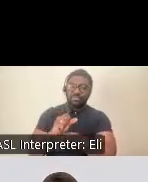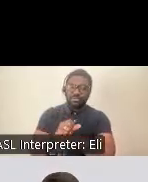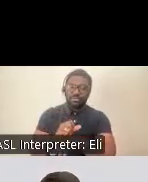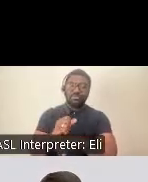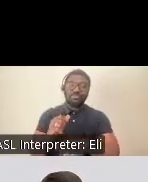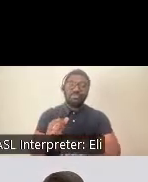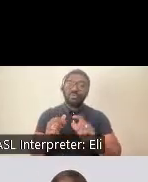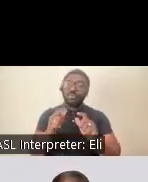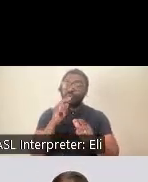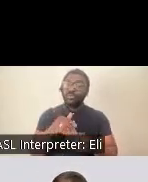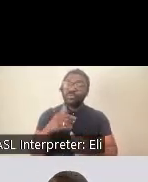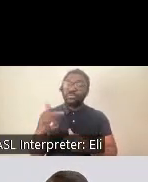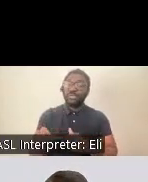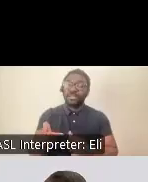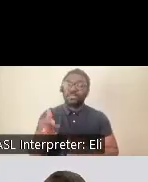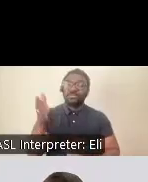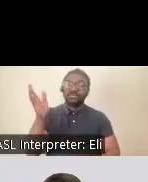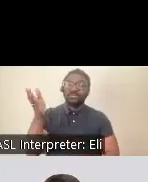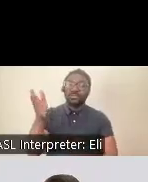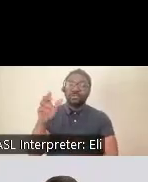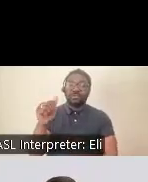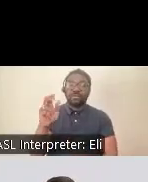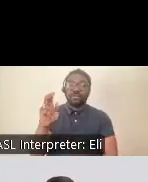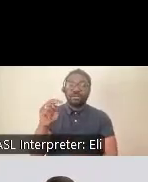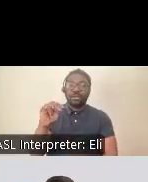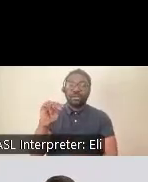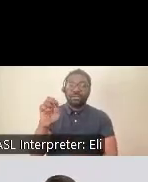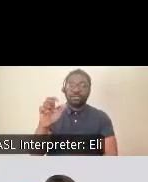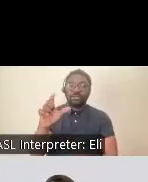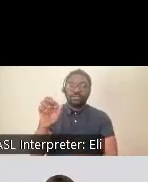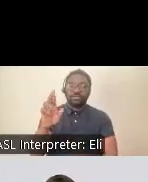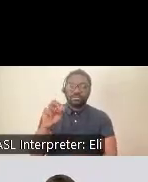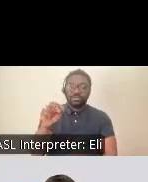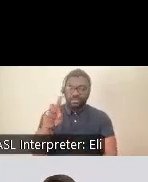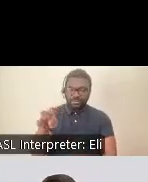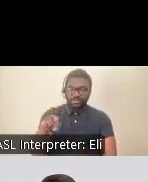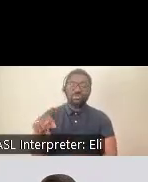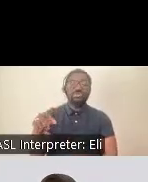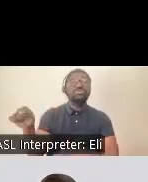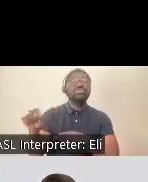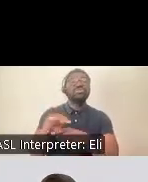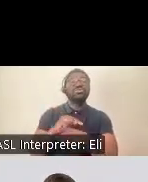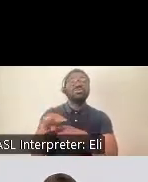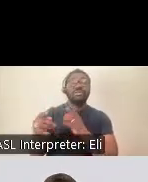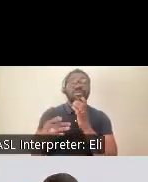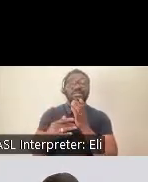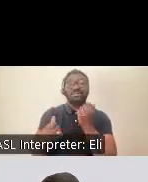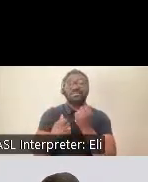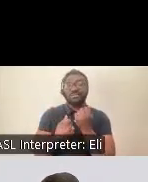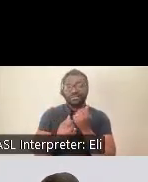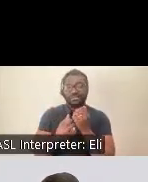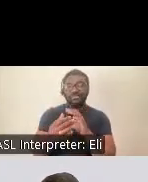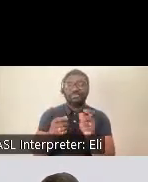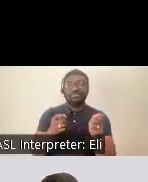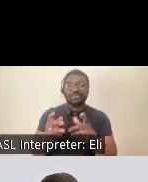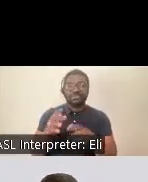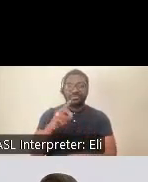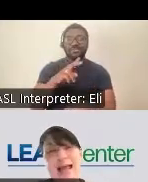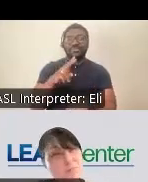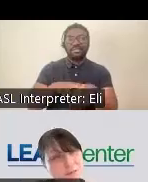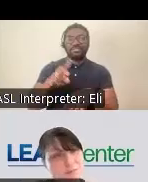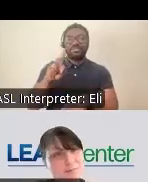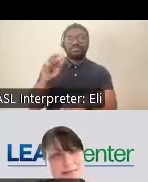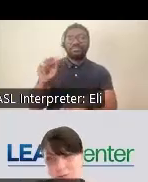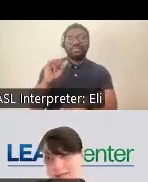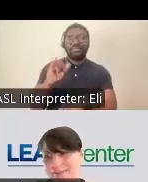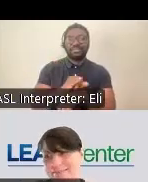next speaker, Annie Lorenz. Annie Lorenz serves as Training and Technical Assistance Manager at the National Disability Institute